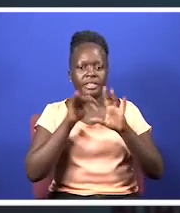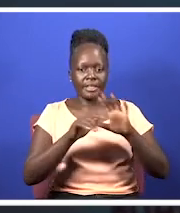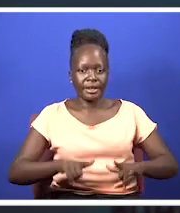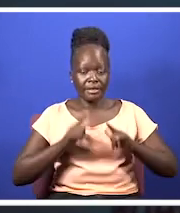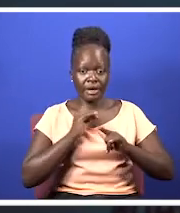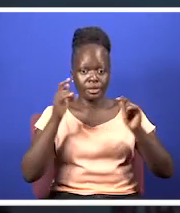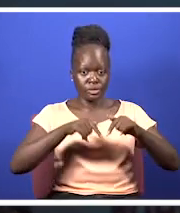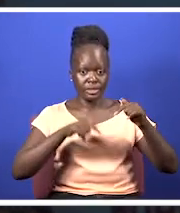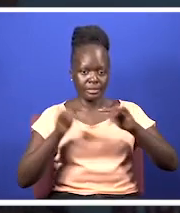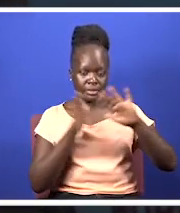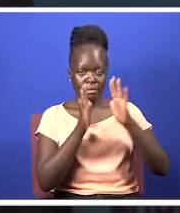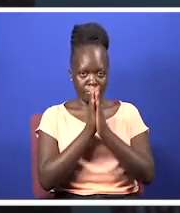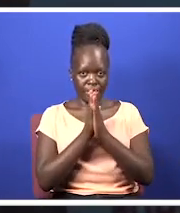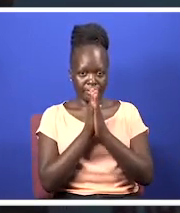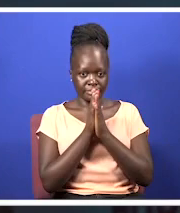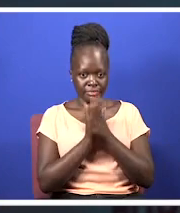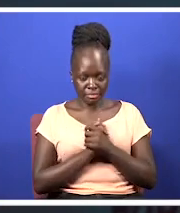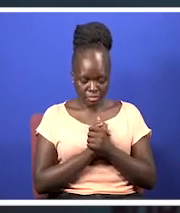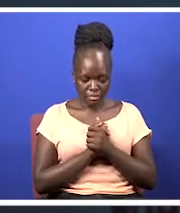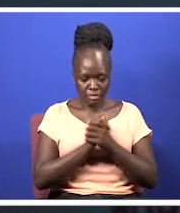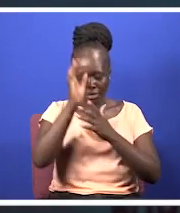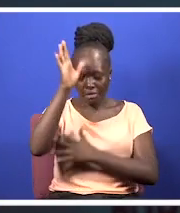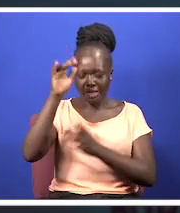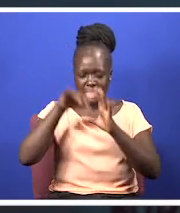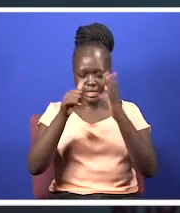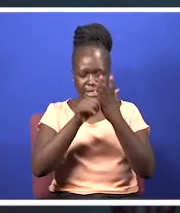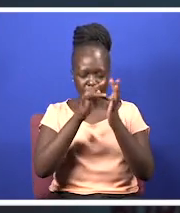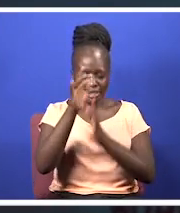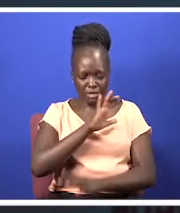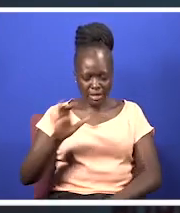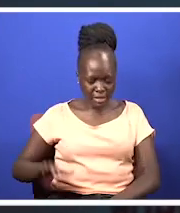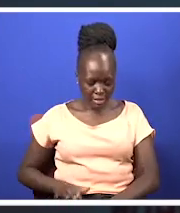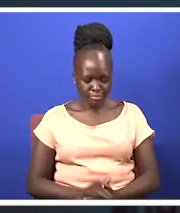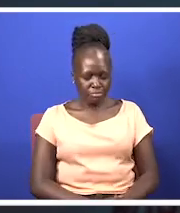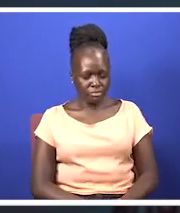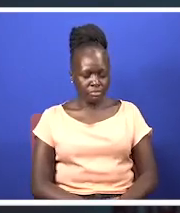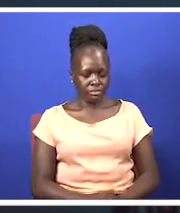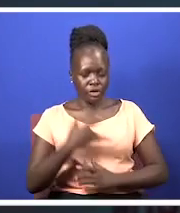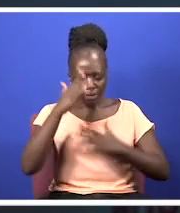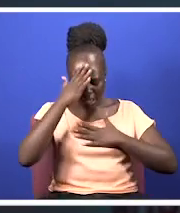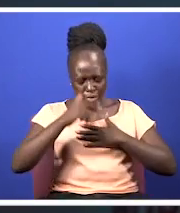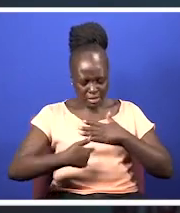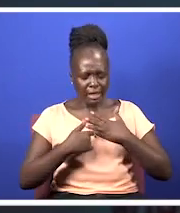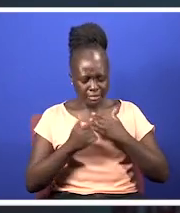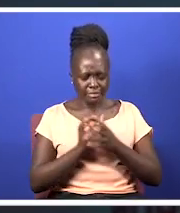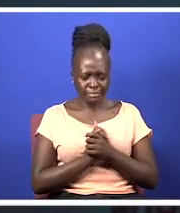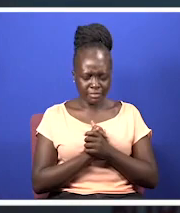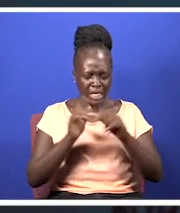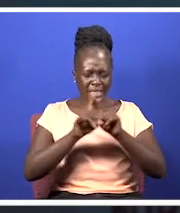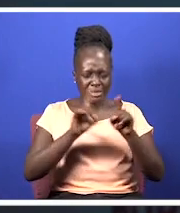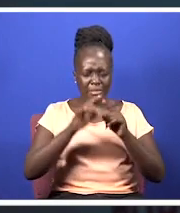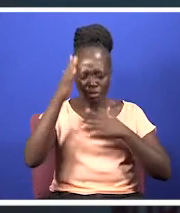lives today. Let us pray. Father, in the mighty name of Jesus, we humble ourselves